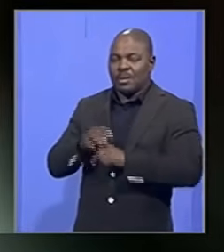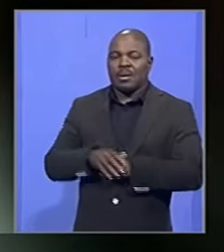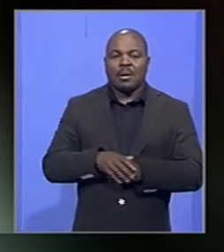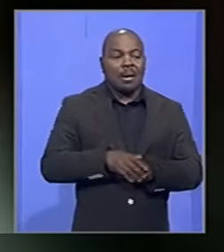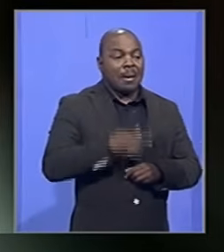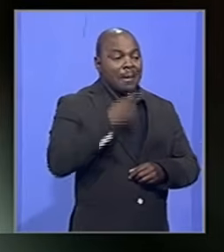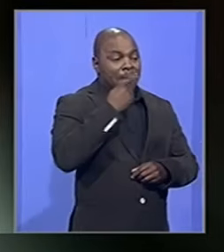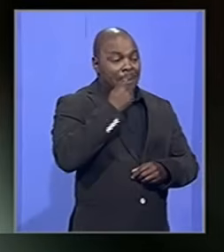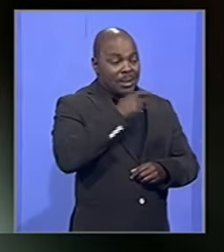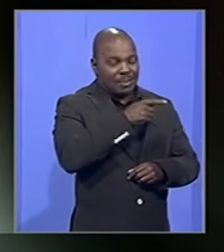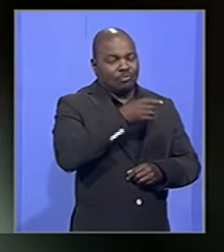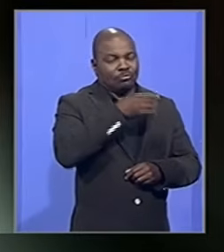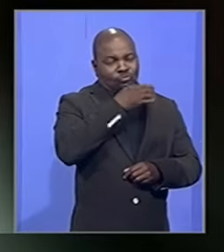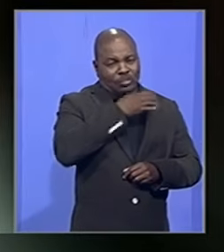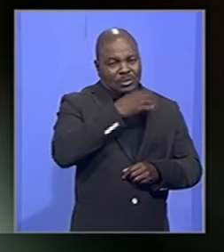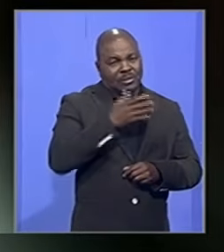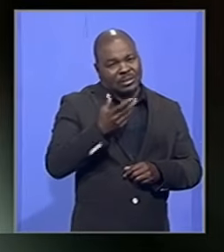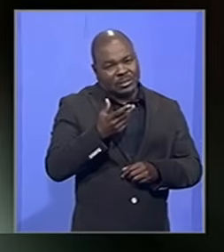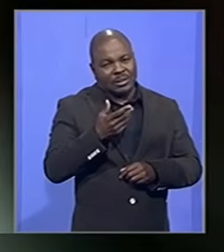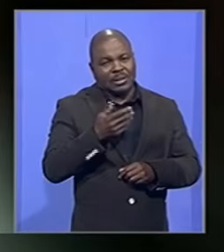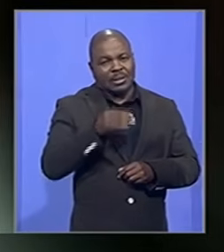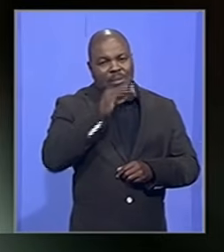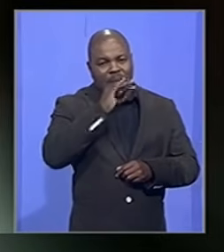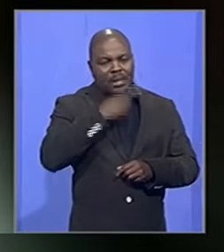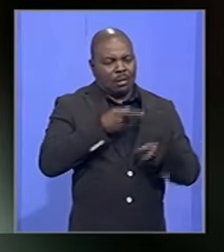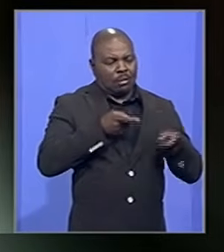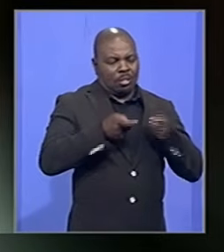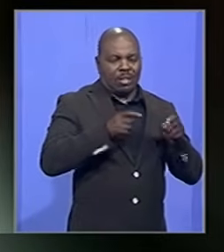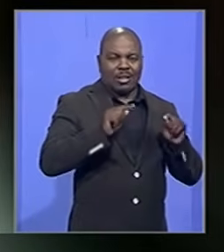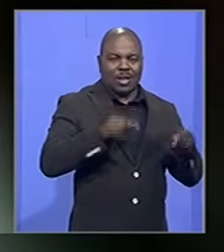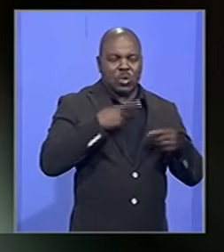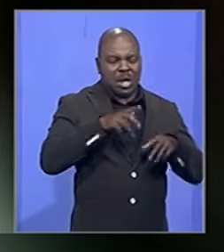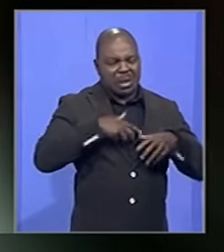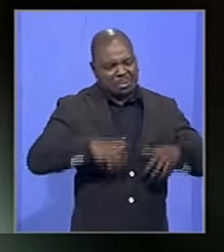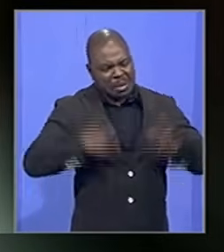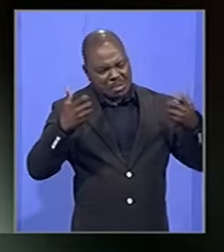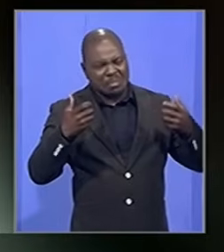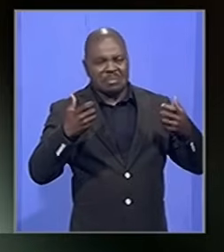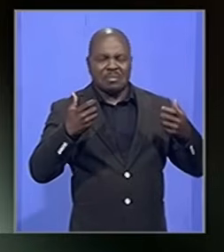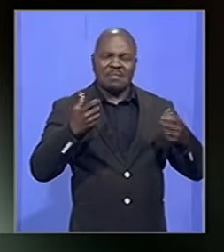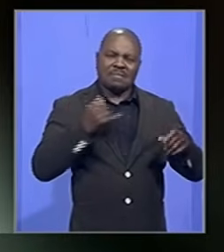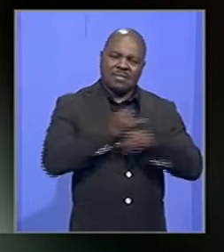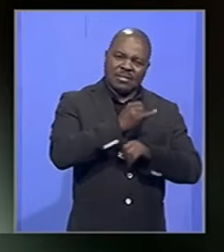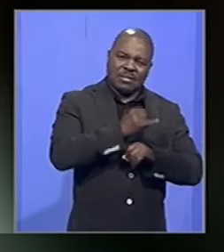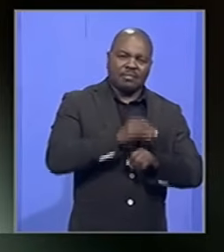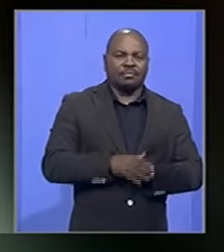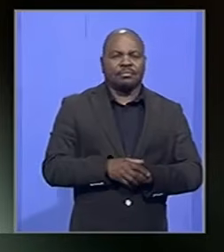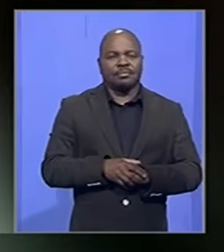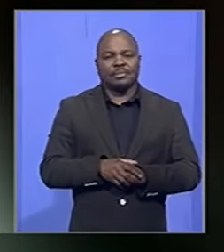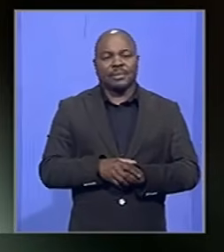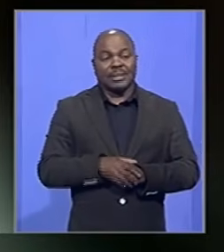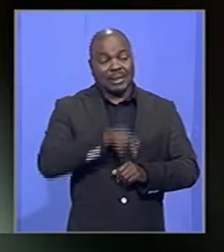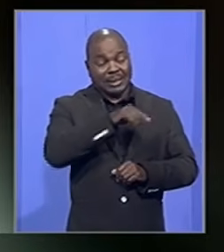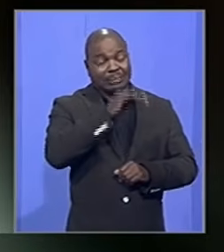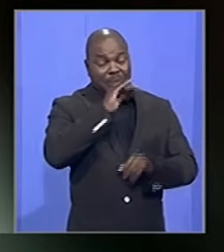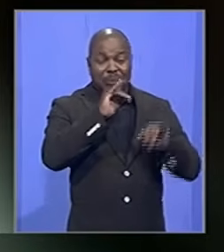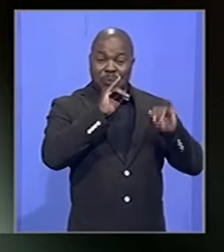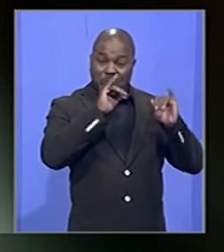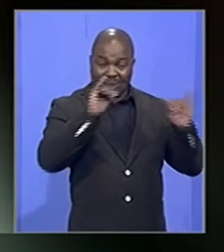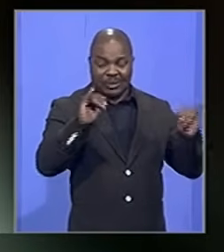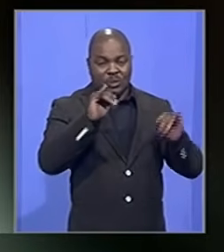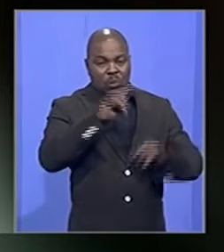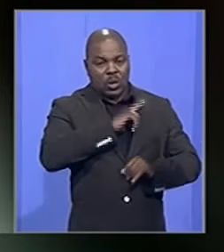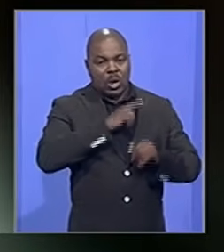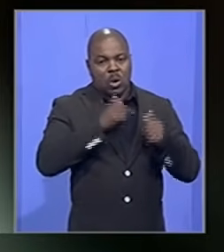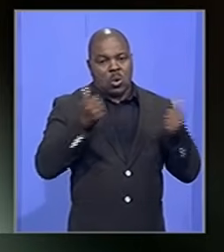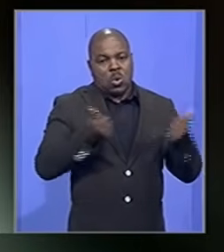drinking more than women, they're going to have less self-control when it comes to anger and aggression, which makes it much worse because already